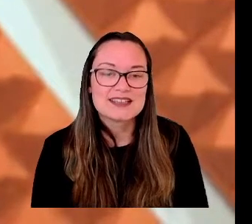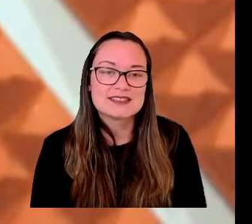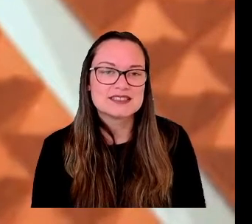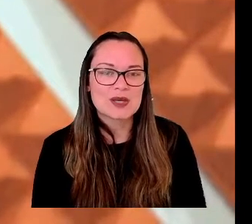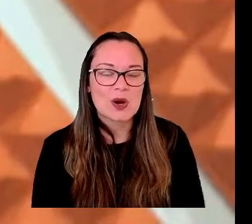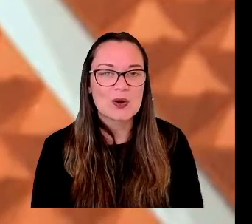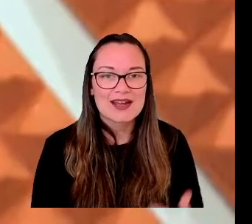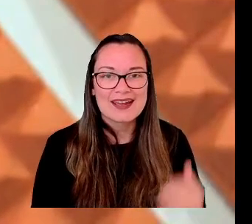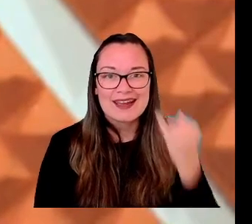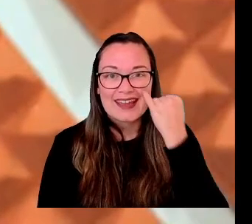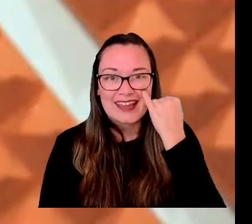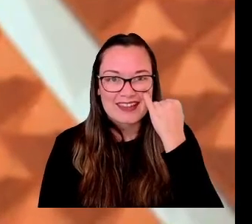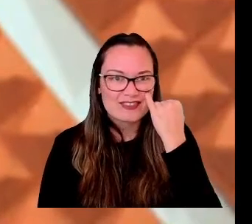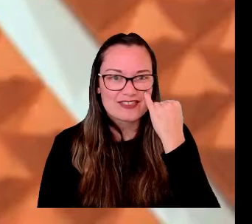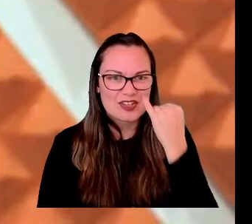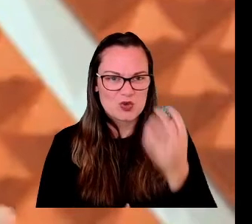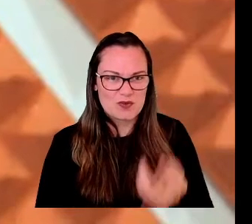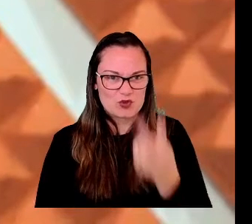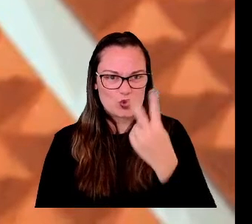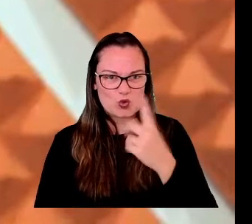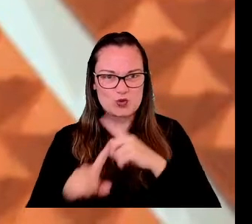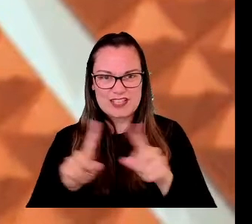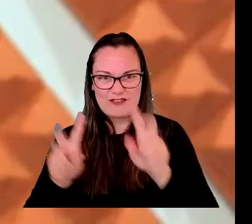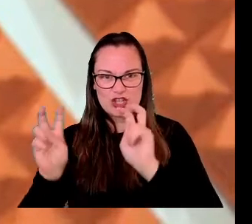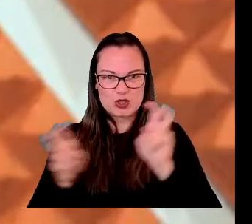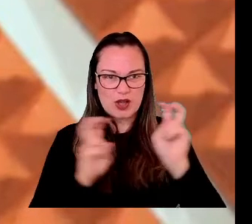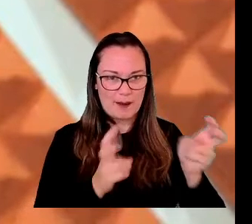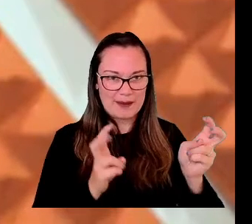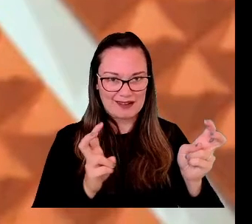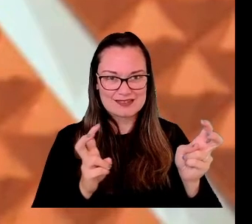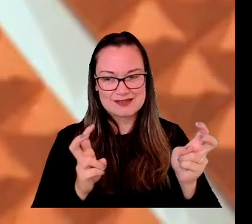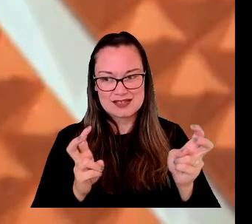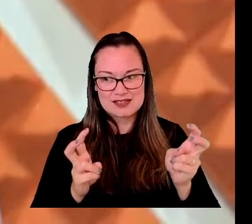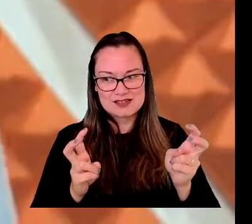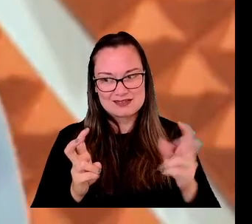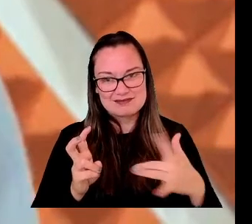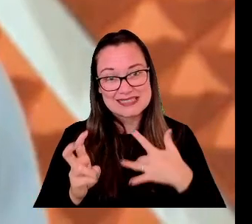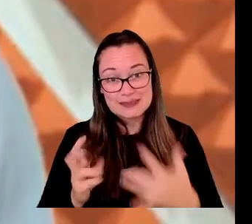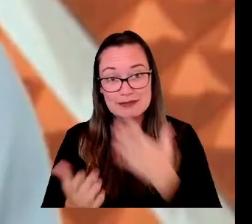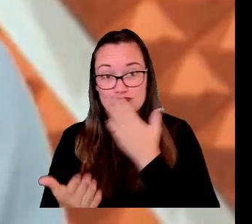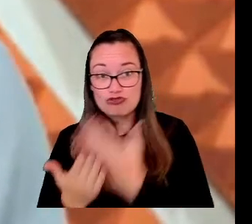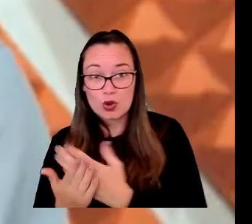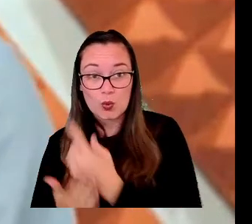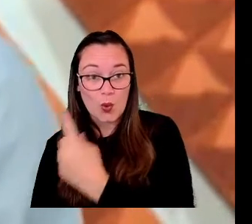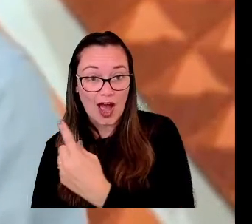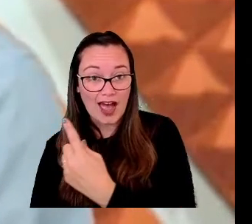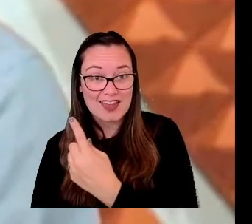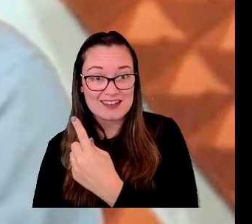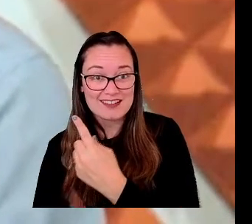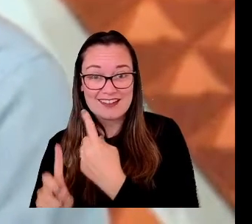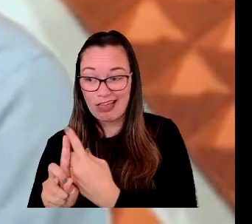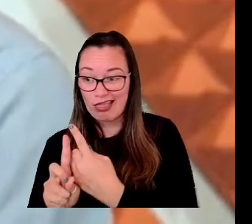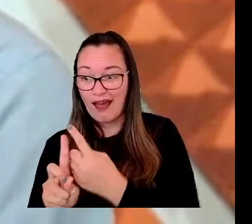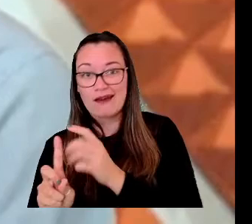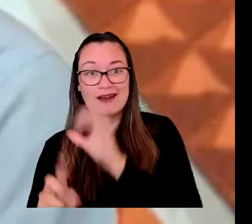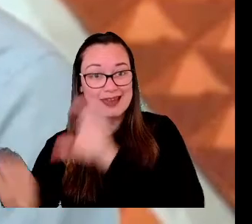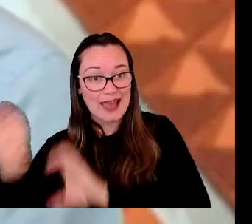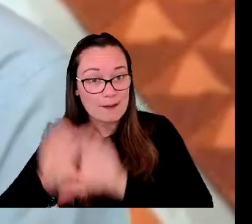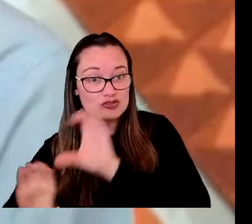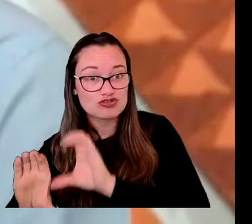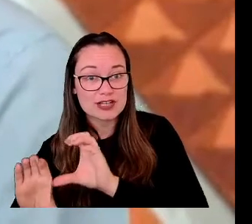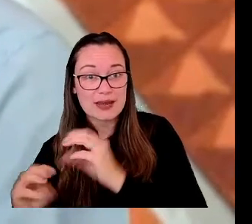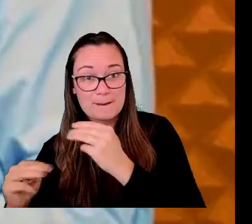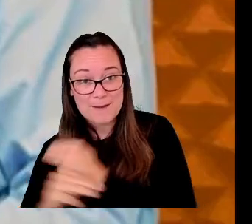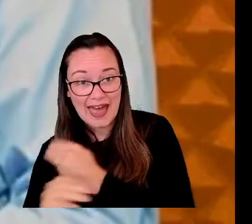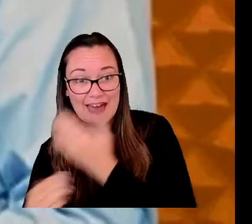like that, because those are two different types of things. So if you're good at chemistry and biology, logic says you're probably pretty good at math